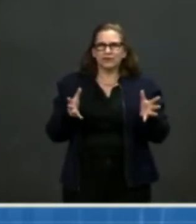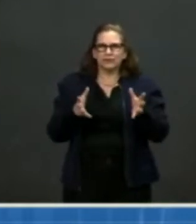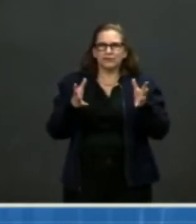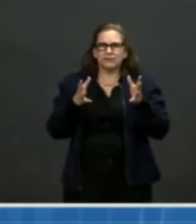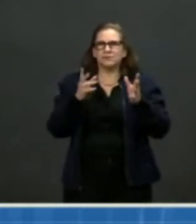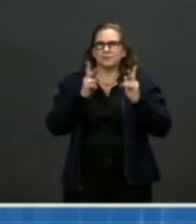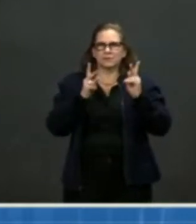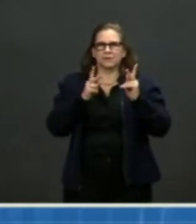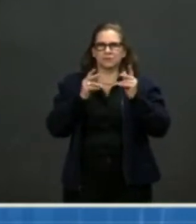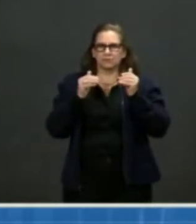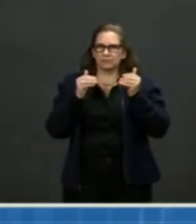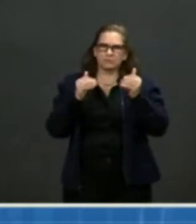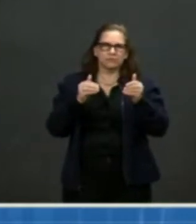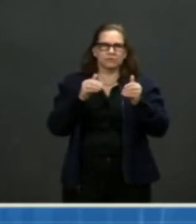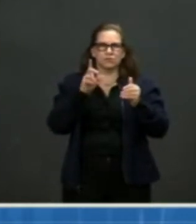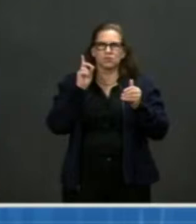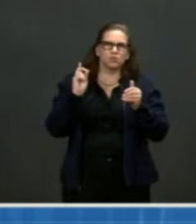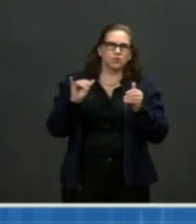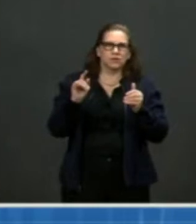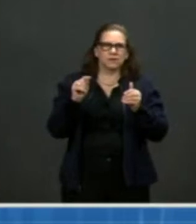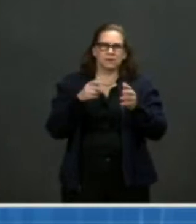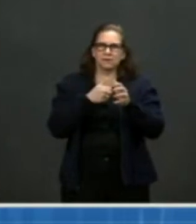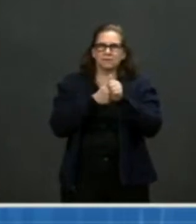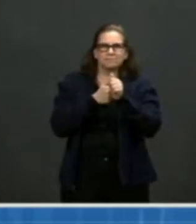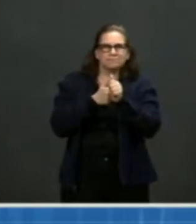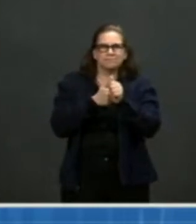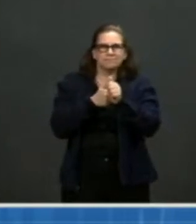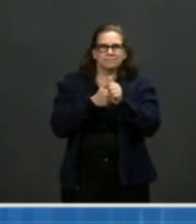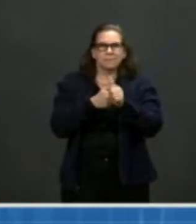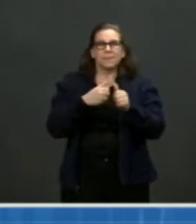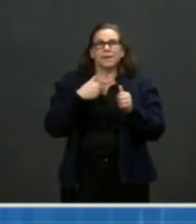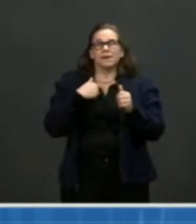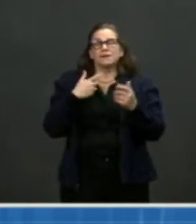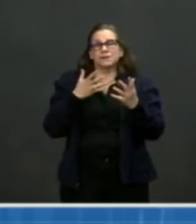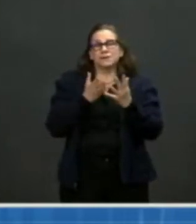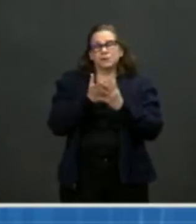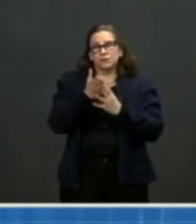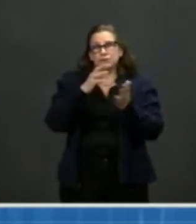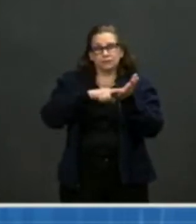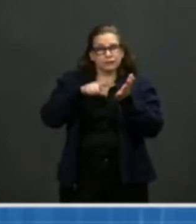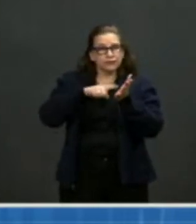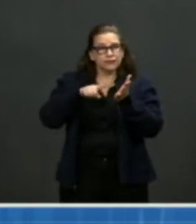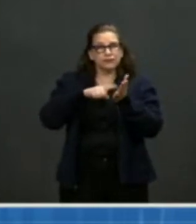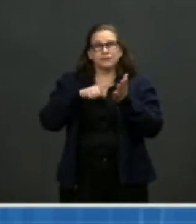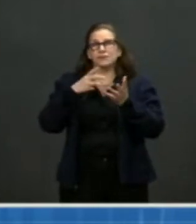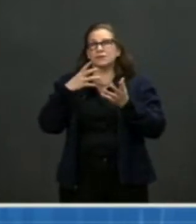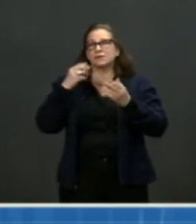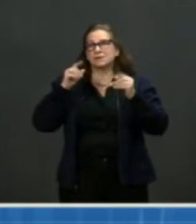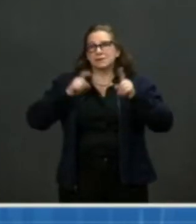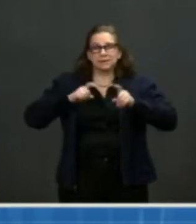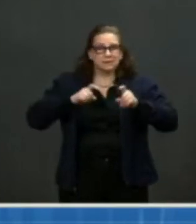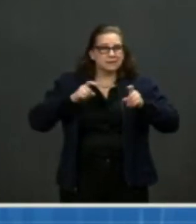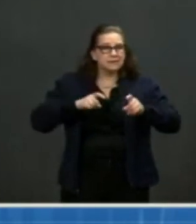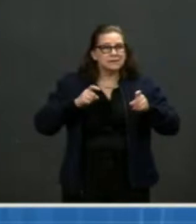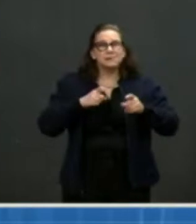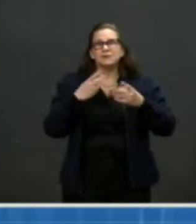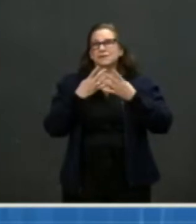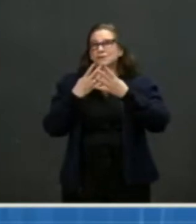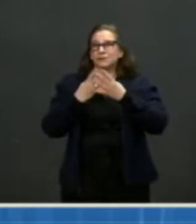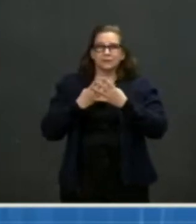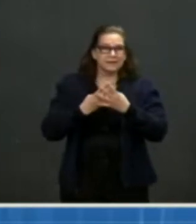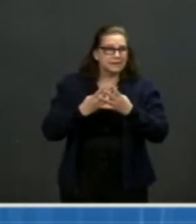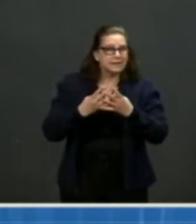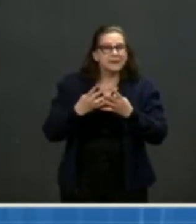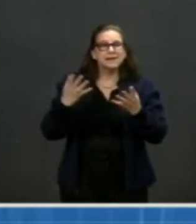rigorous process that will come once an EUA is submitted, and that will give us all more information and reason to be